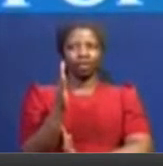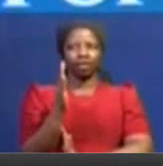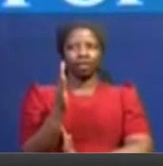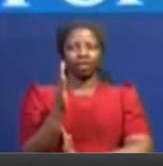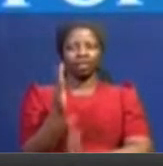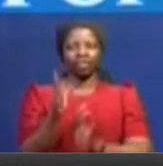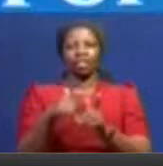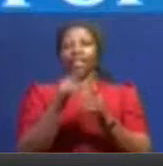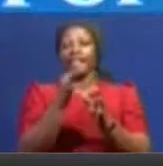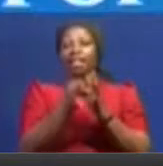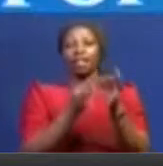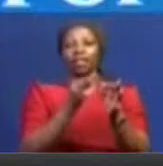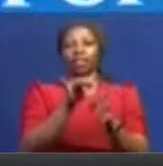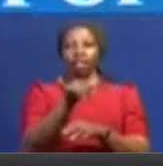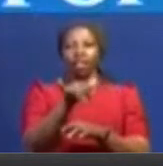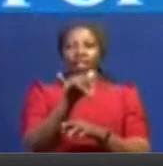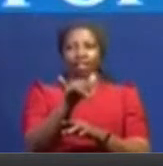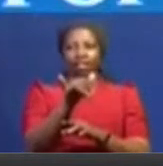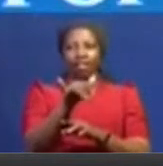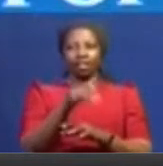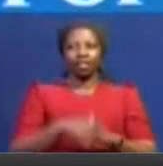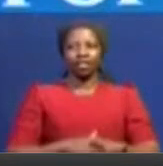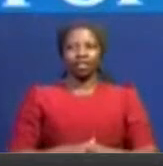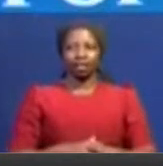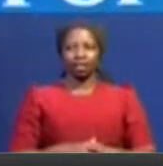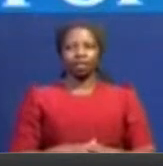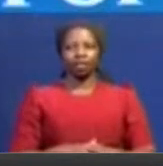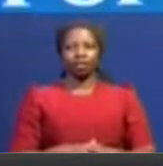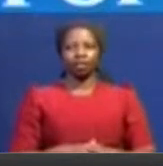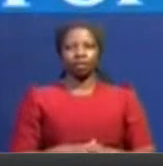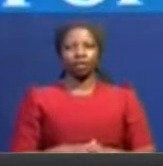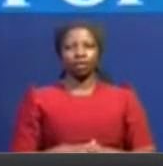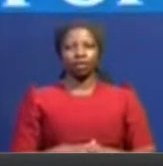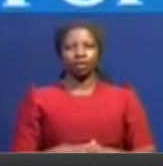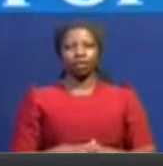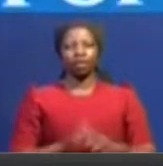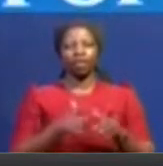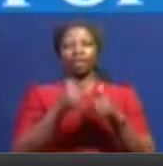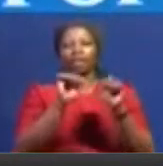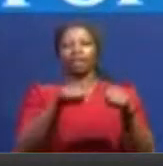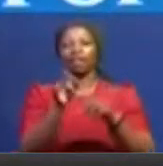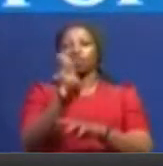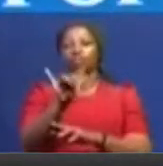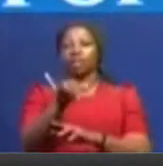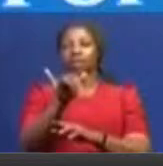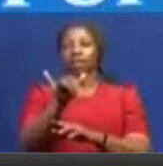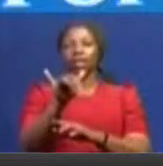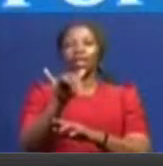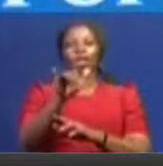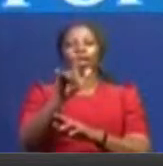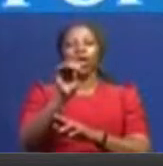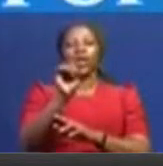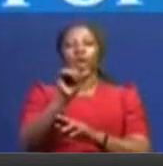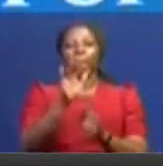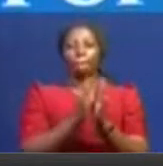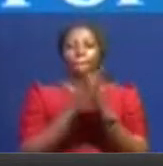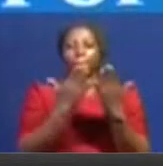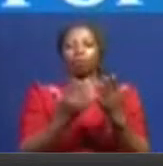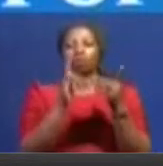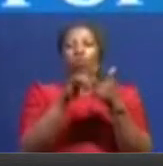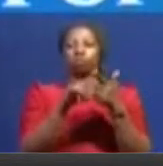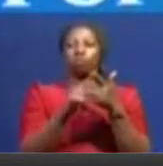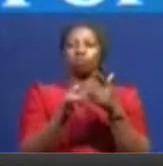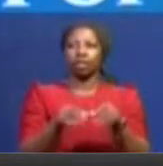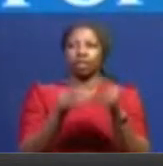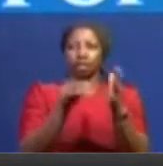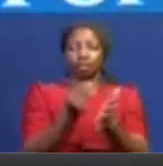If in the event that there are issues that happen, then I'll be able to use that logbook to be able to claim back my money. So